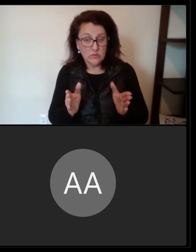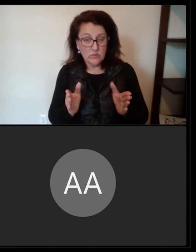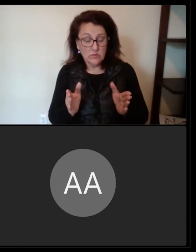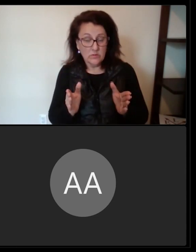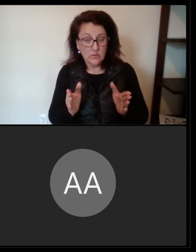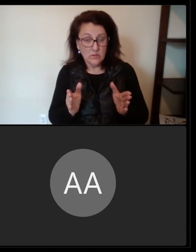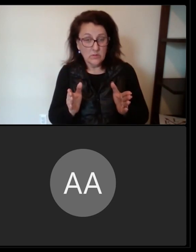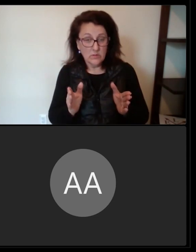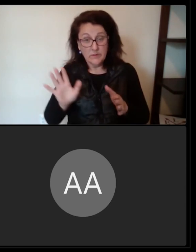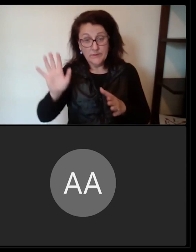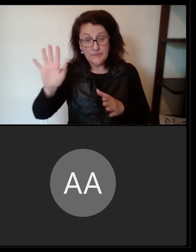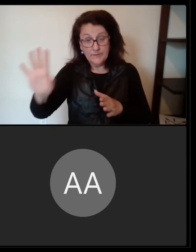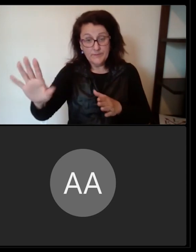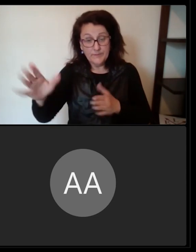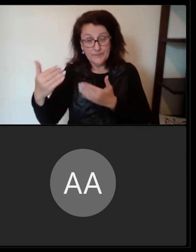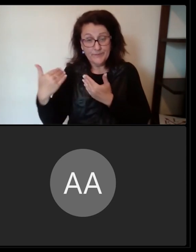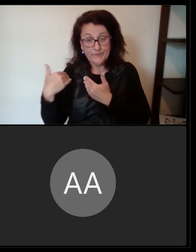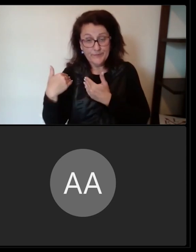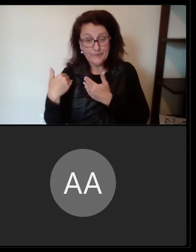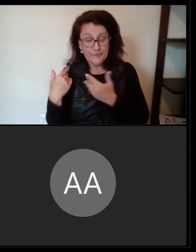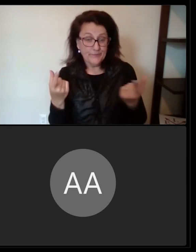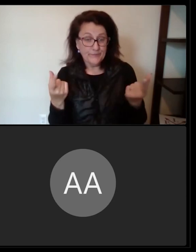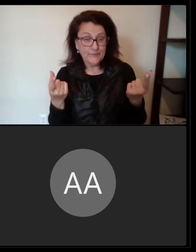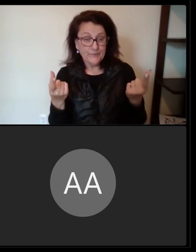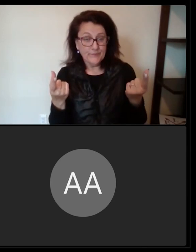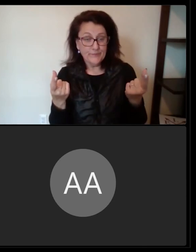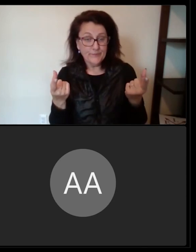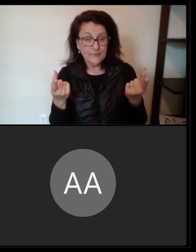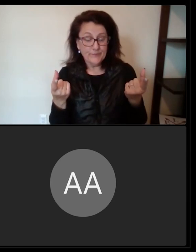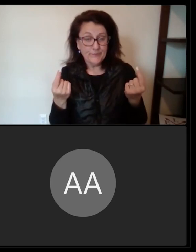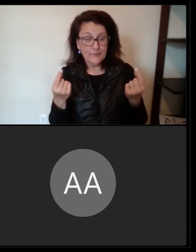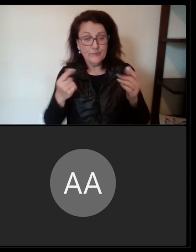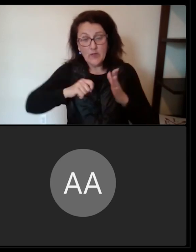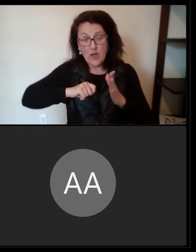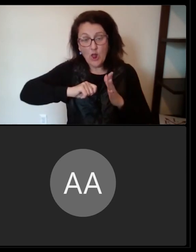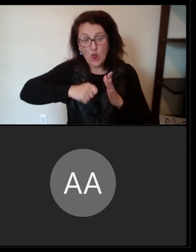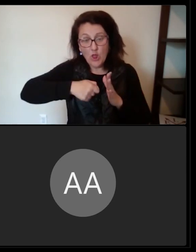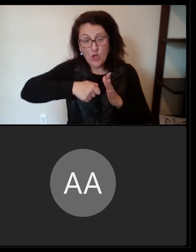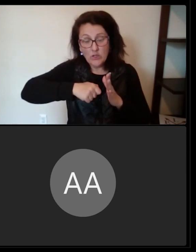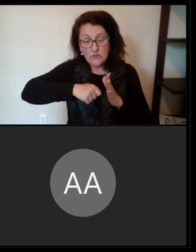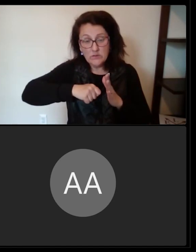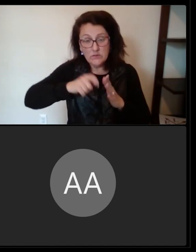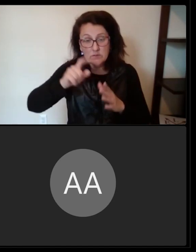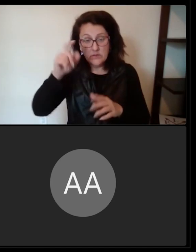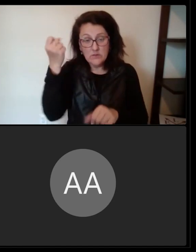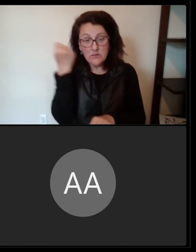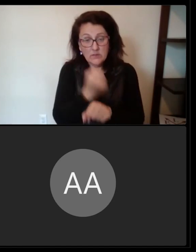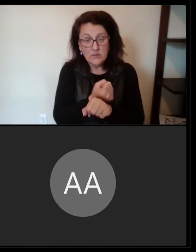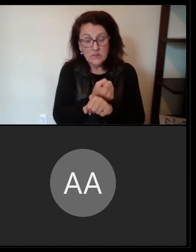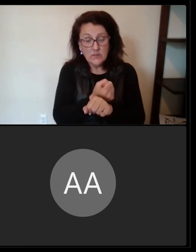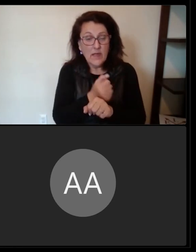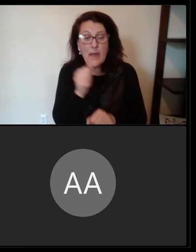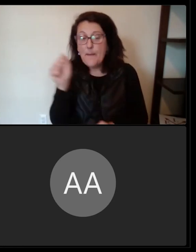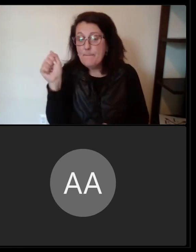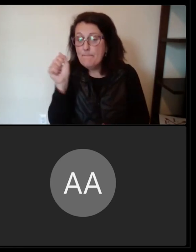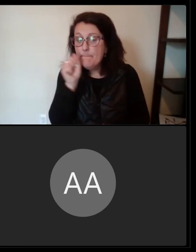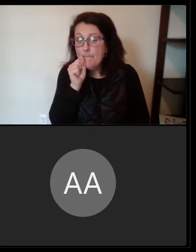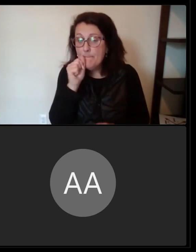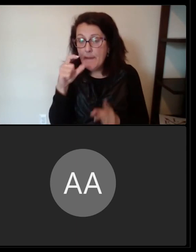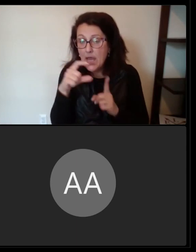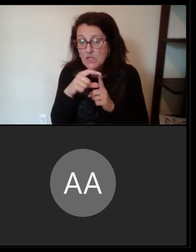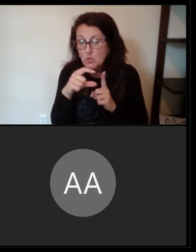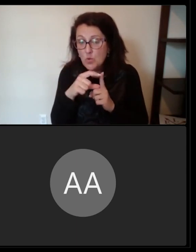they're going to, again, key lock and the poll worker password to shut it down.